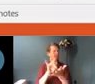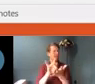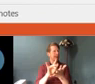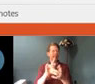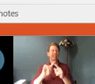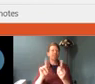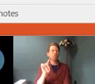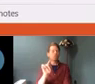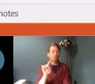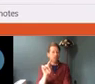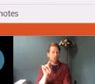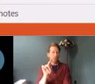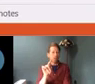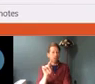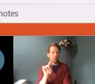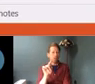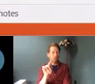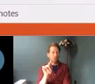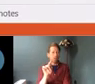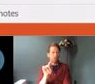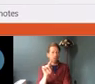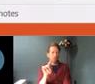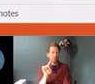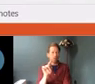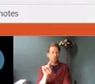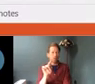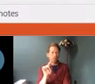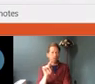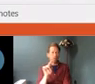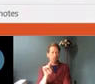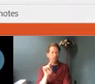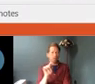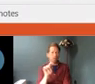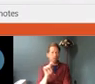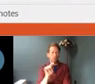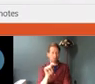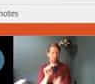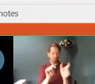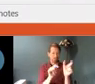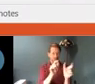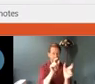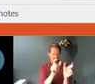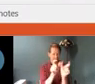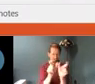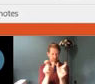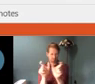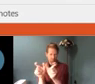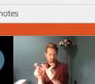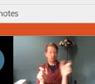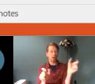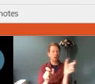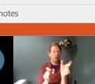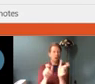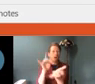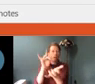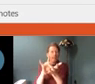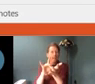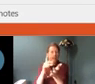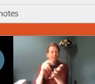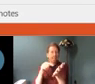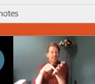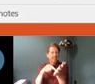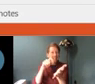rest. So we have CTA units in the beginning and at the end, but in the middle, we have a TCTG.